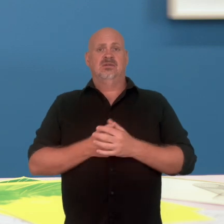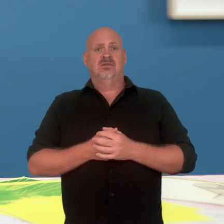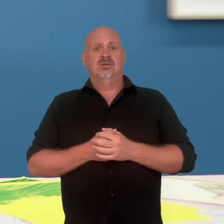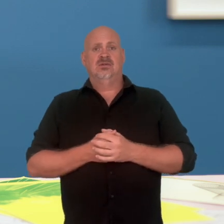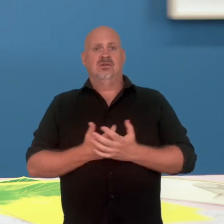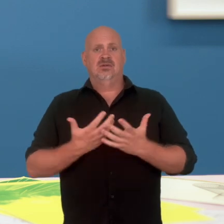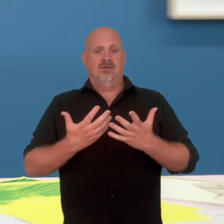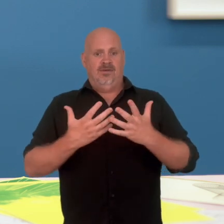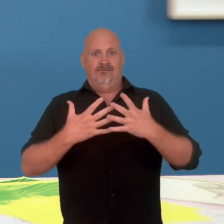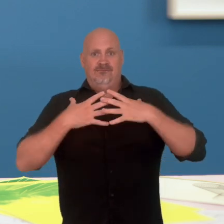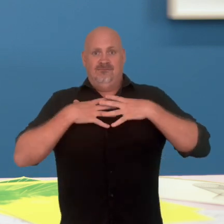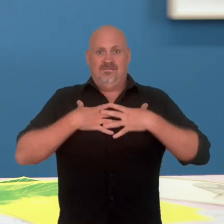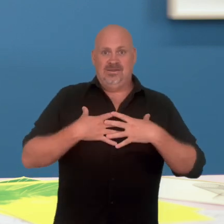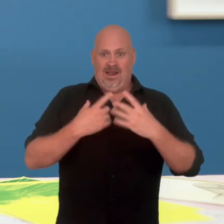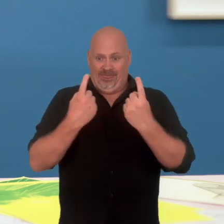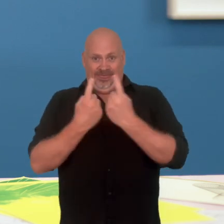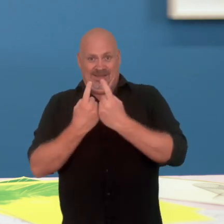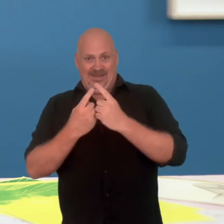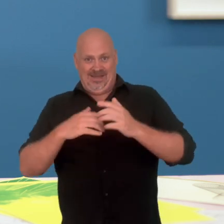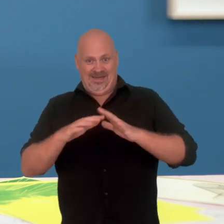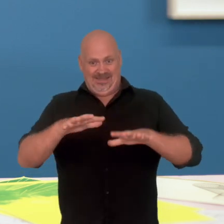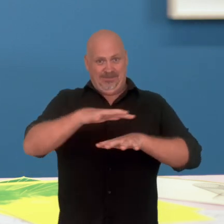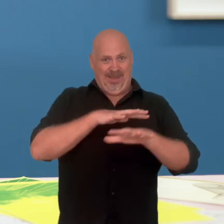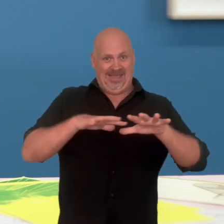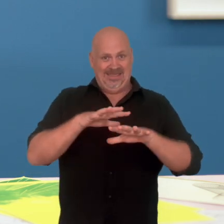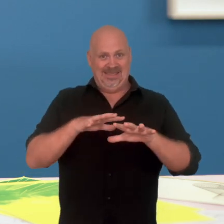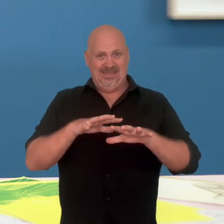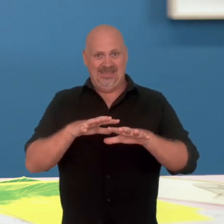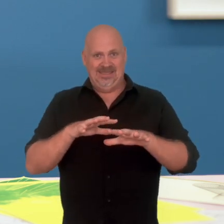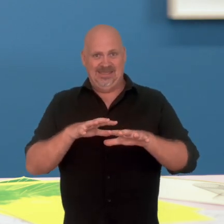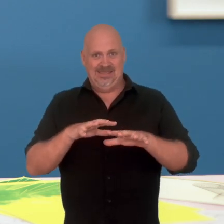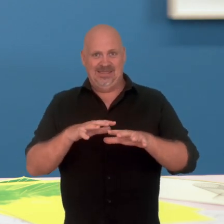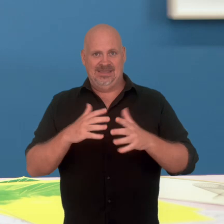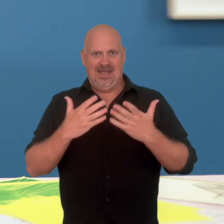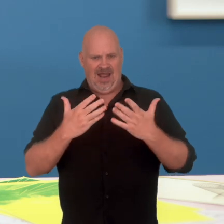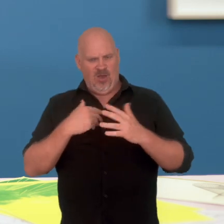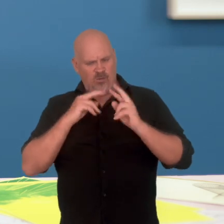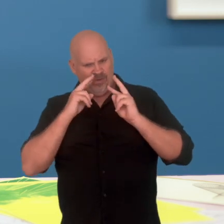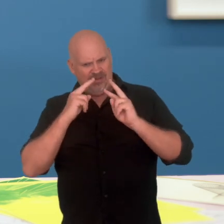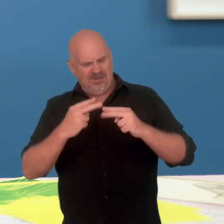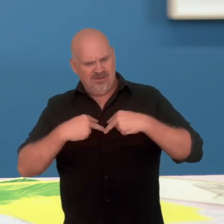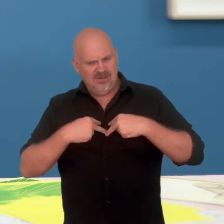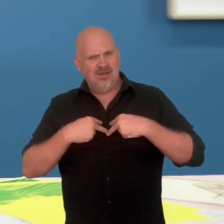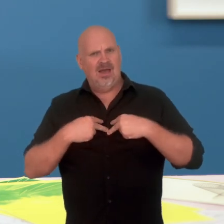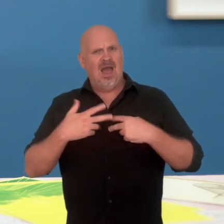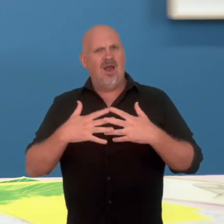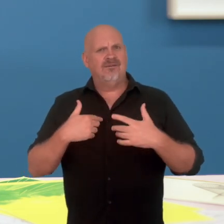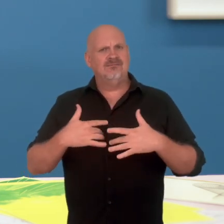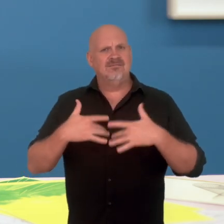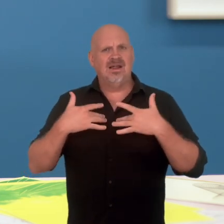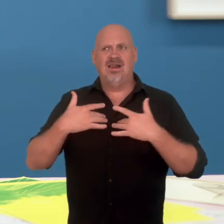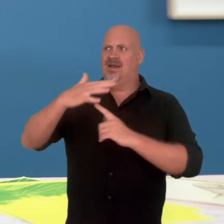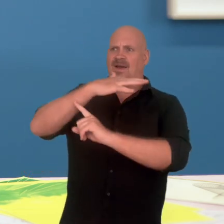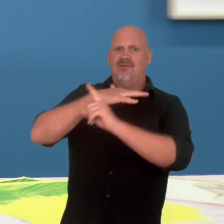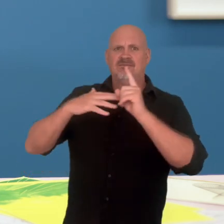physicality of things that we have in the space. So now that we're paying attention to how we feel and the environment around us, we